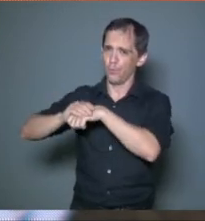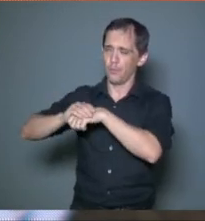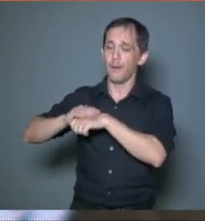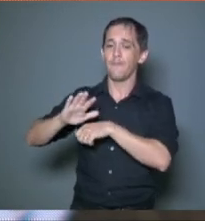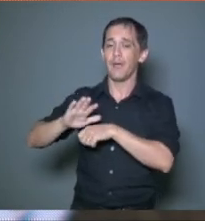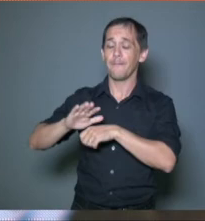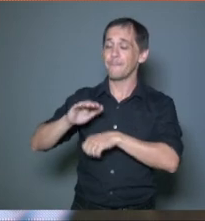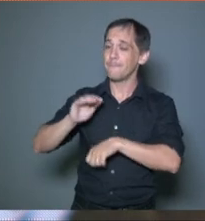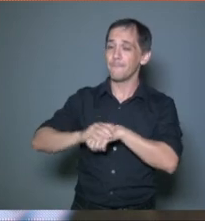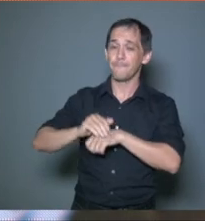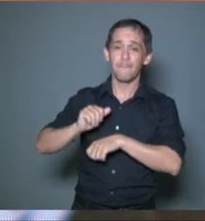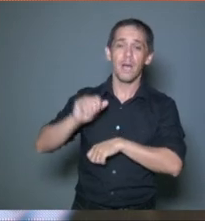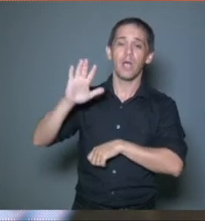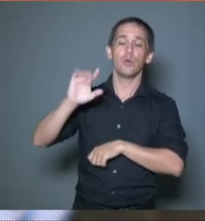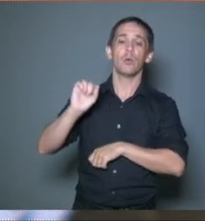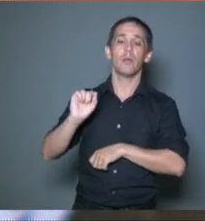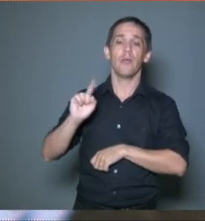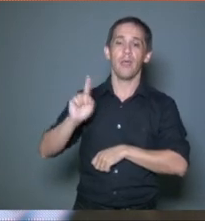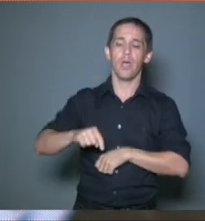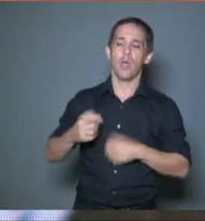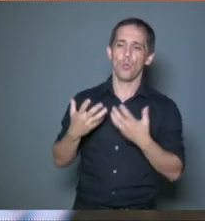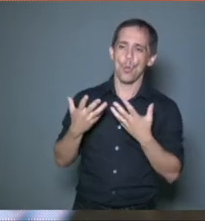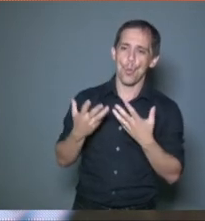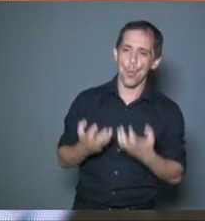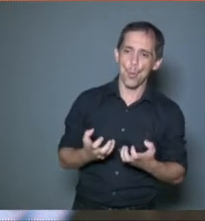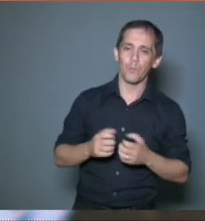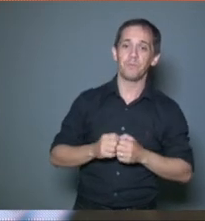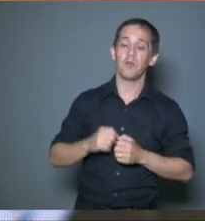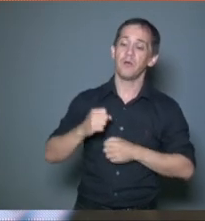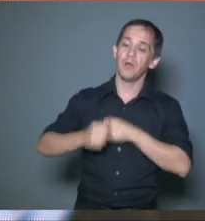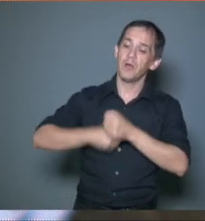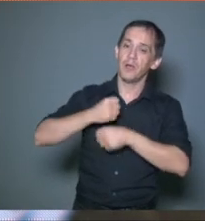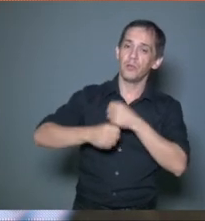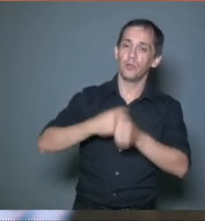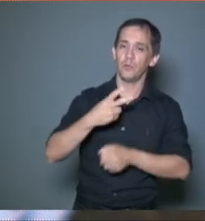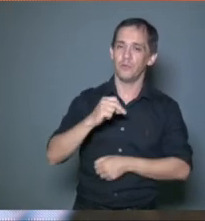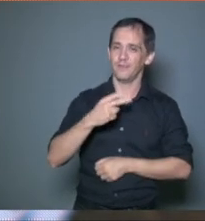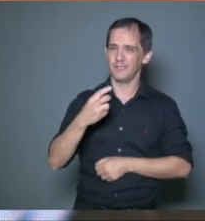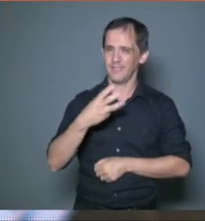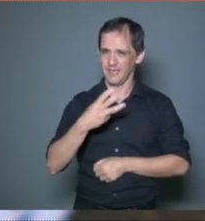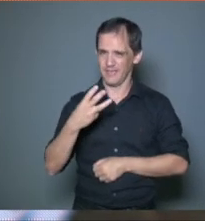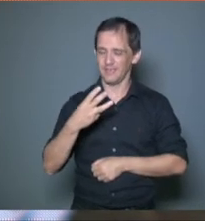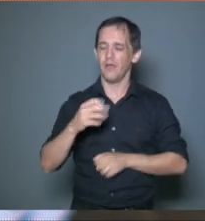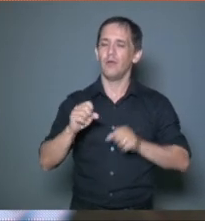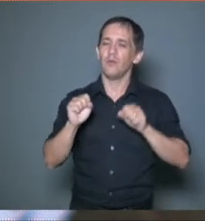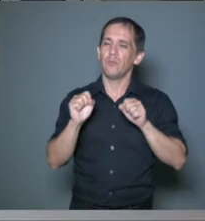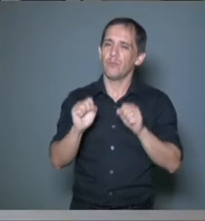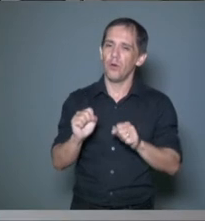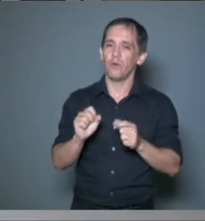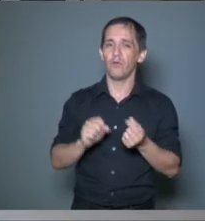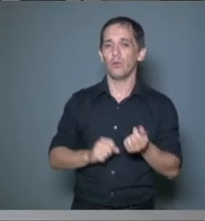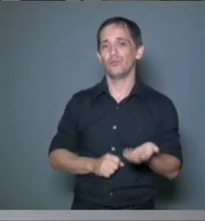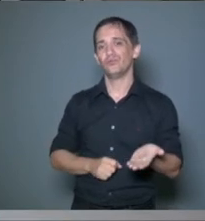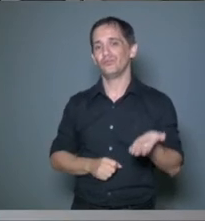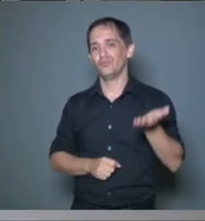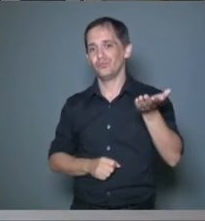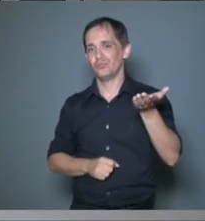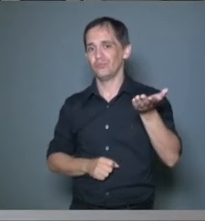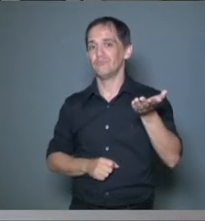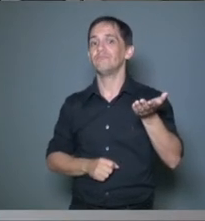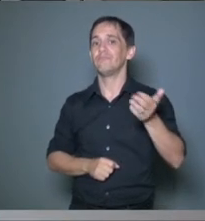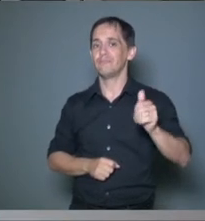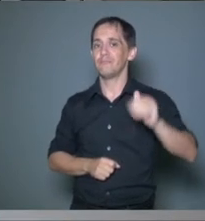the war stops. So in the midterm, we believe that the 2023 prices should be higher than they are